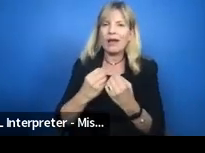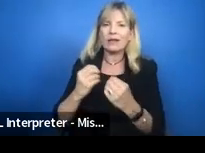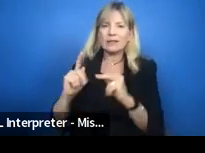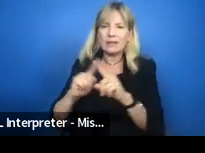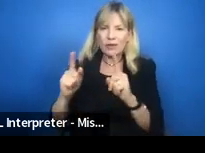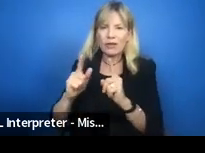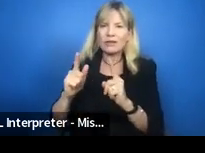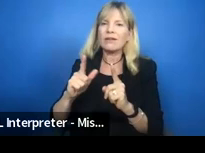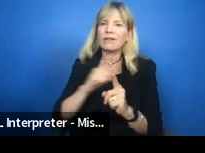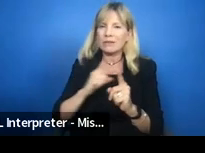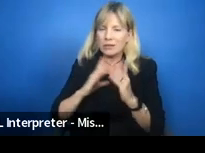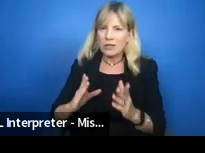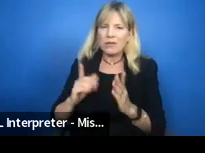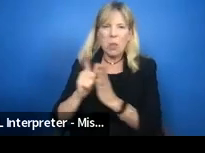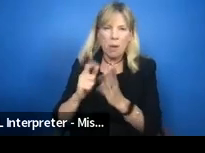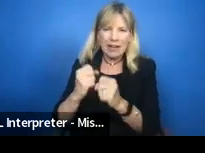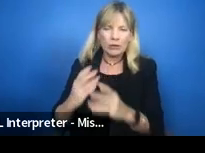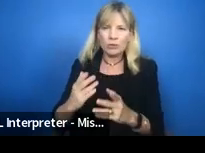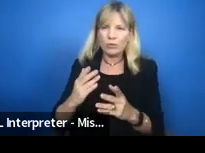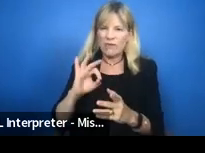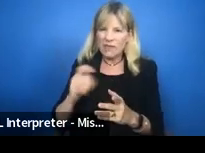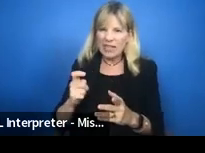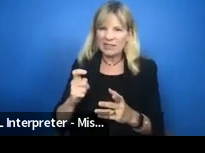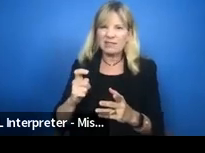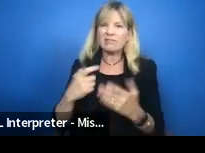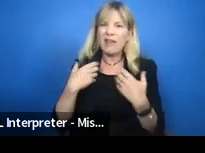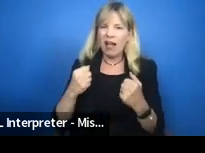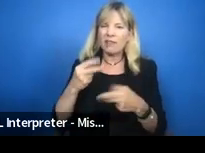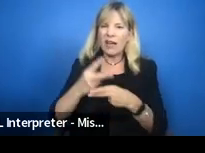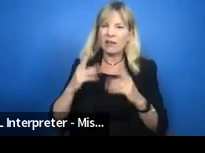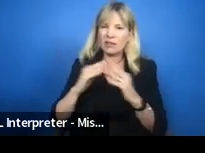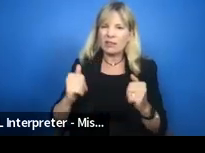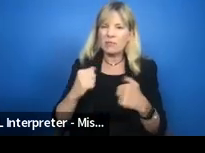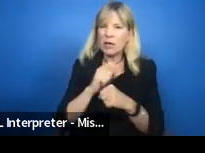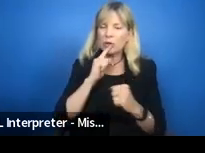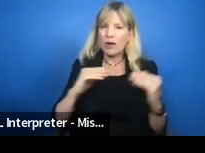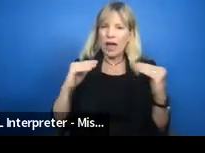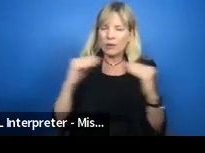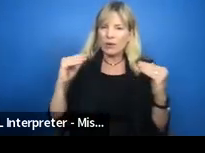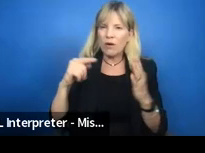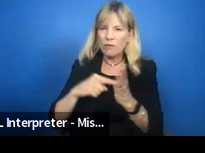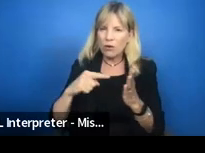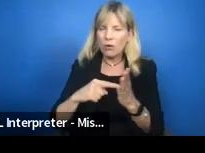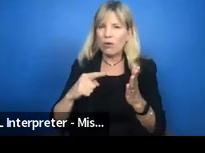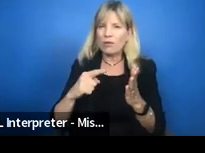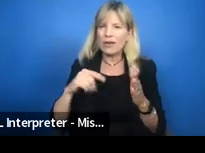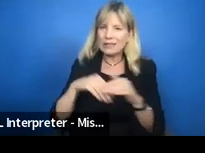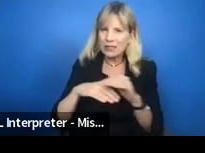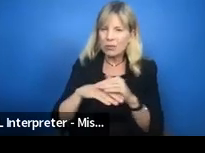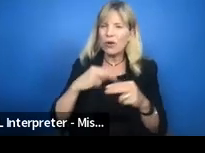to fix our healthcare system, to make it equitable, affordable, accessible,